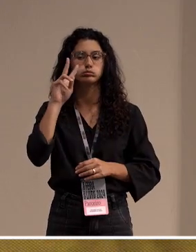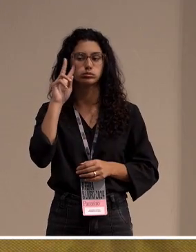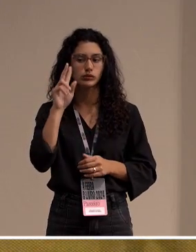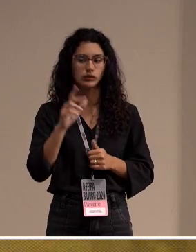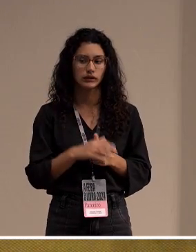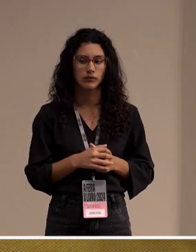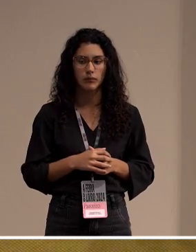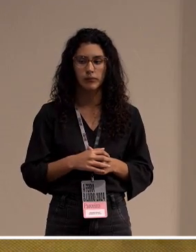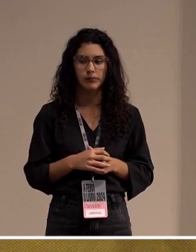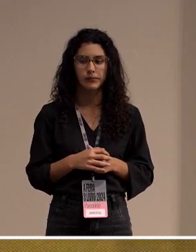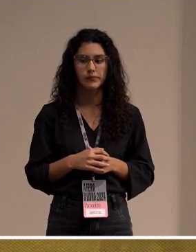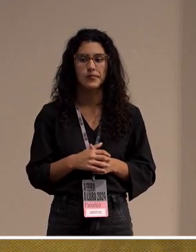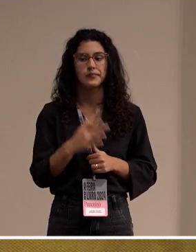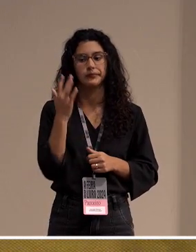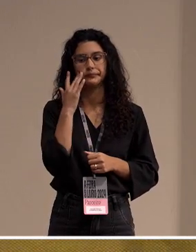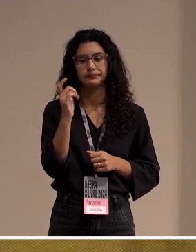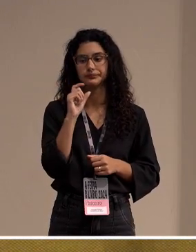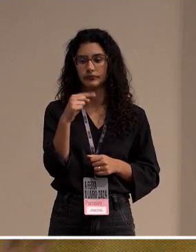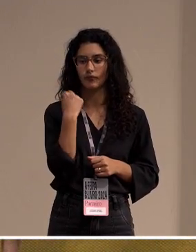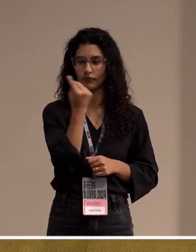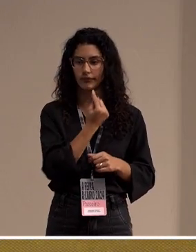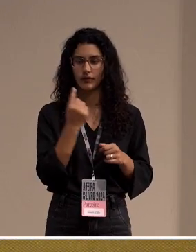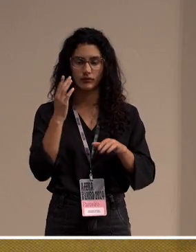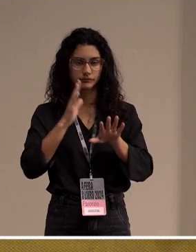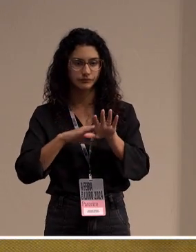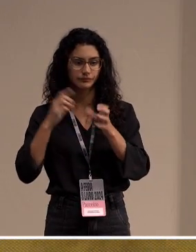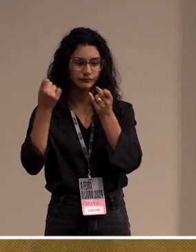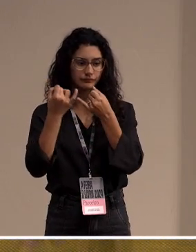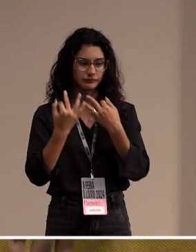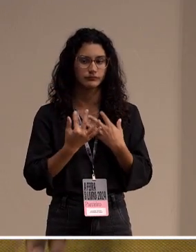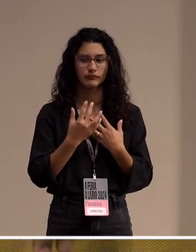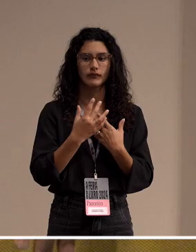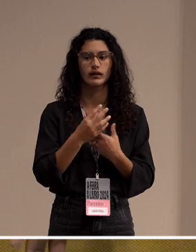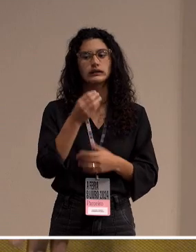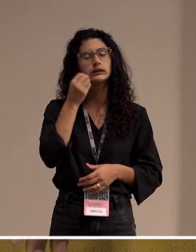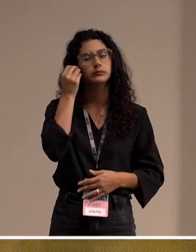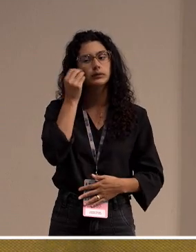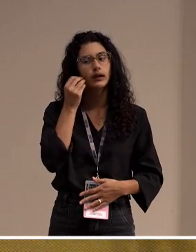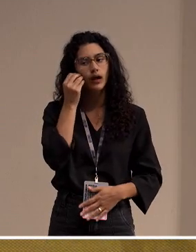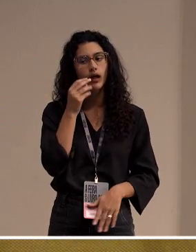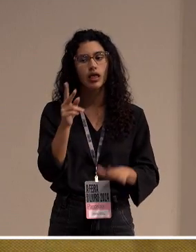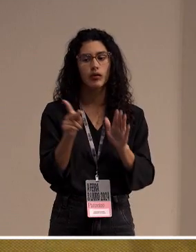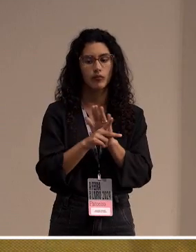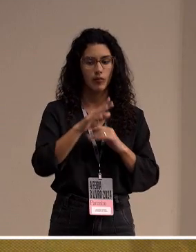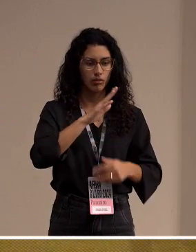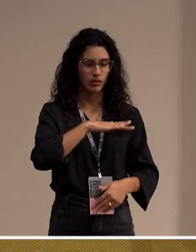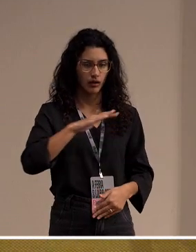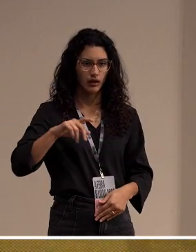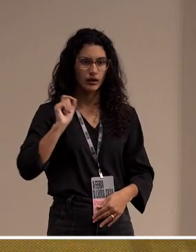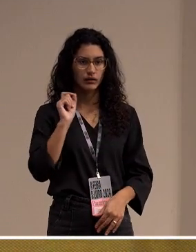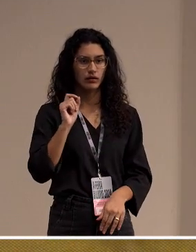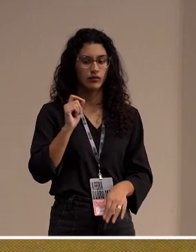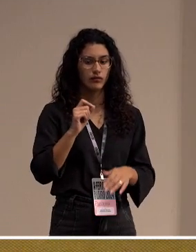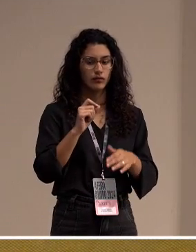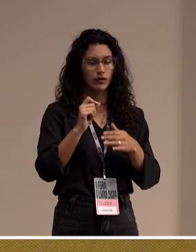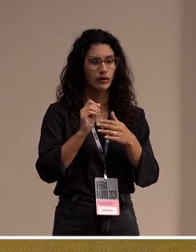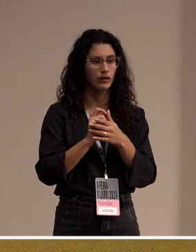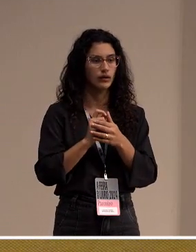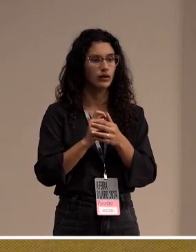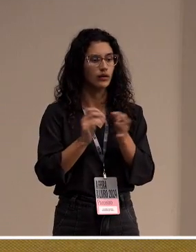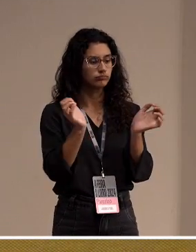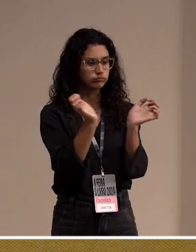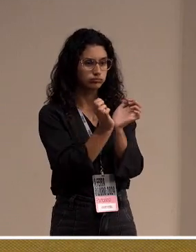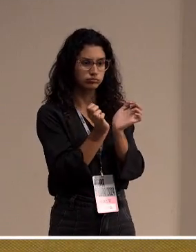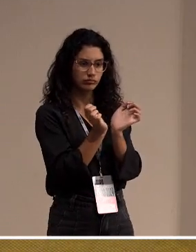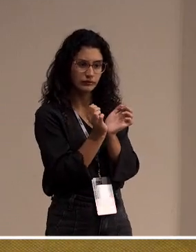writing about the experiences of children who are enslaved, my first book was a novel for middle schoolers, and it's about a little boy who's enslaved. And the story